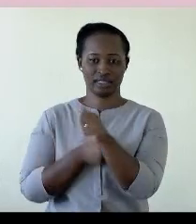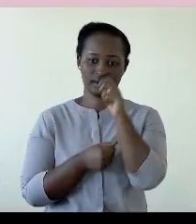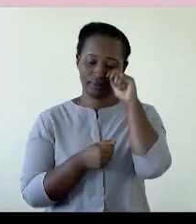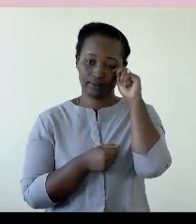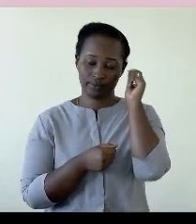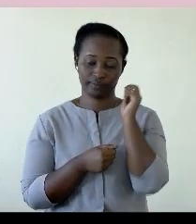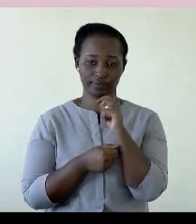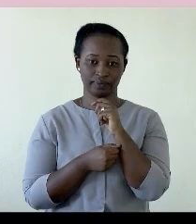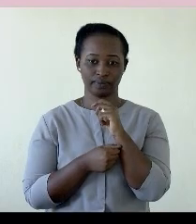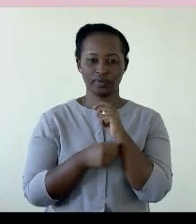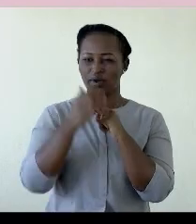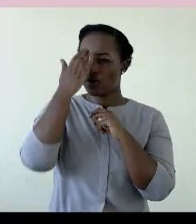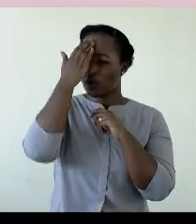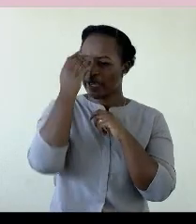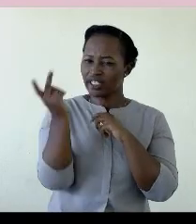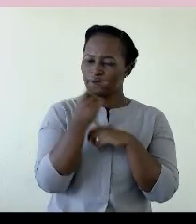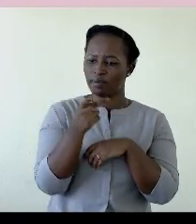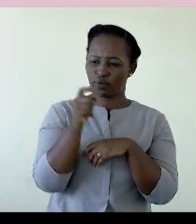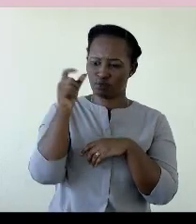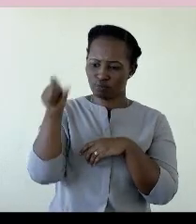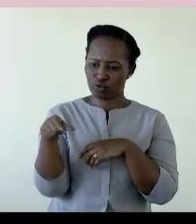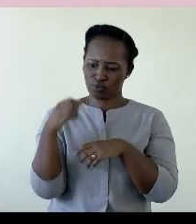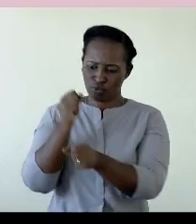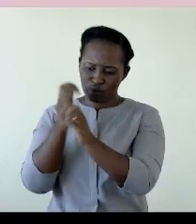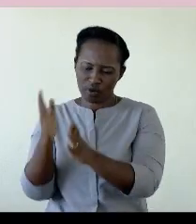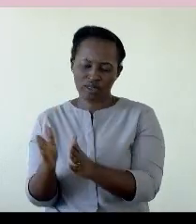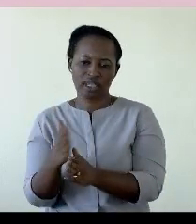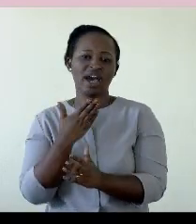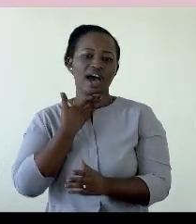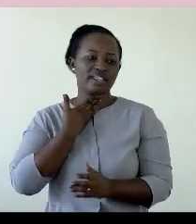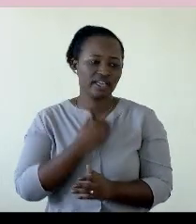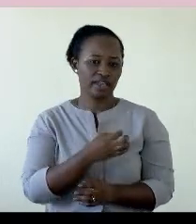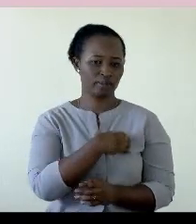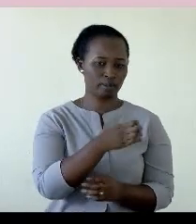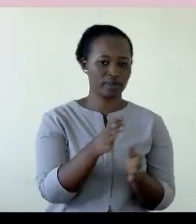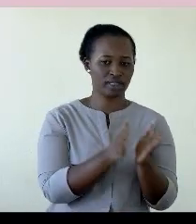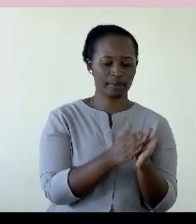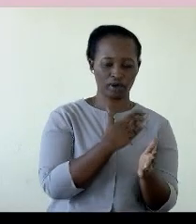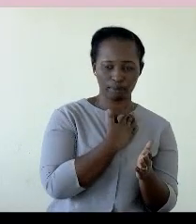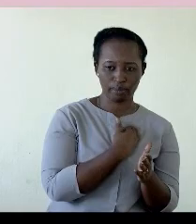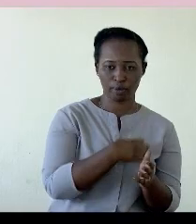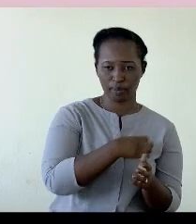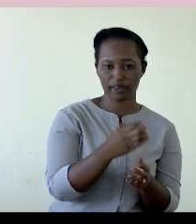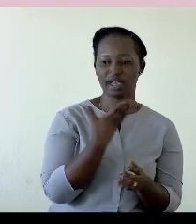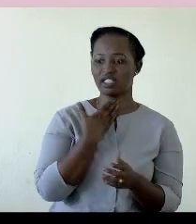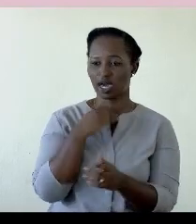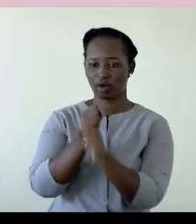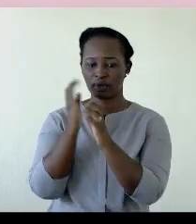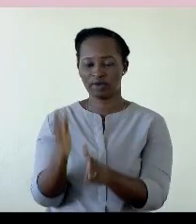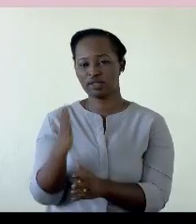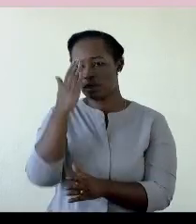Why do they need each other? Why should we